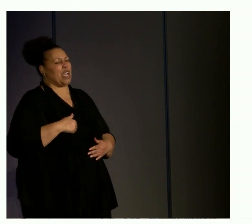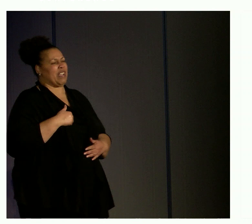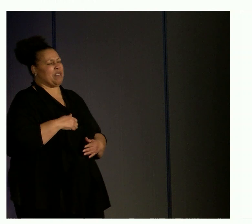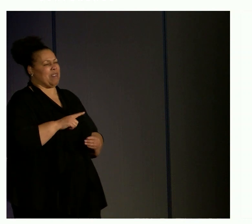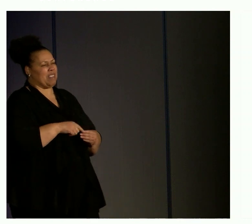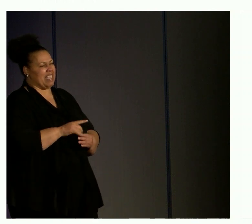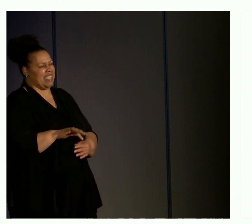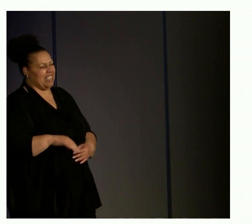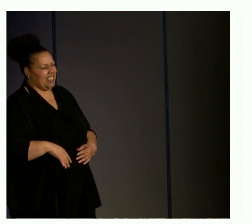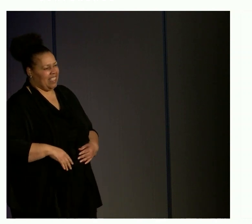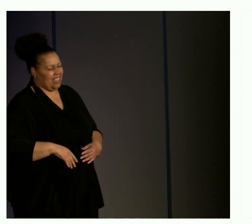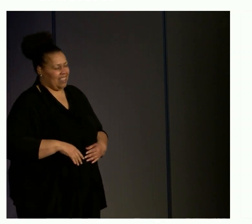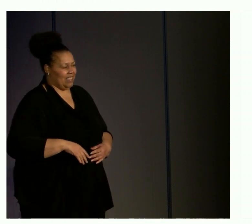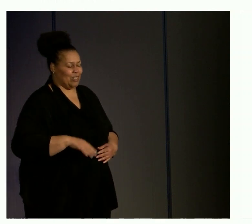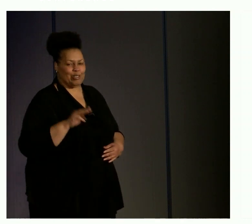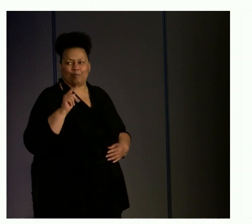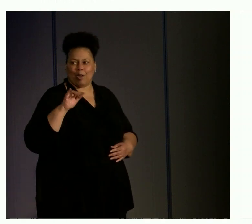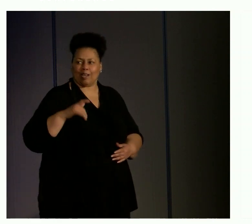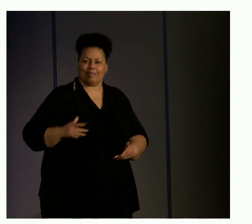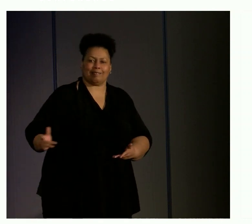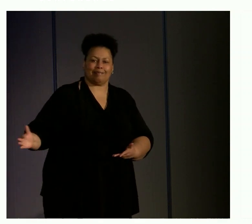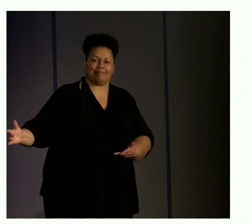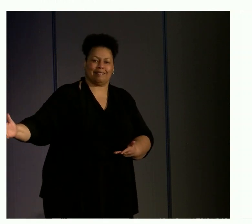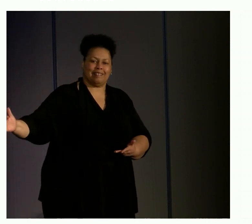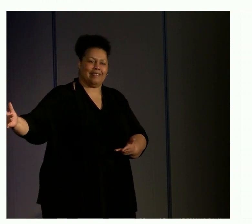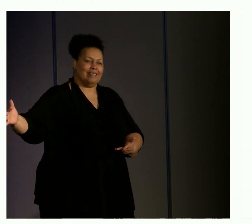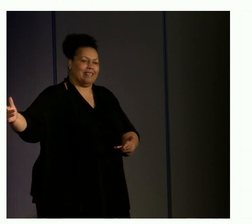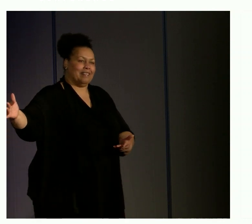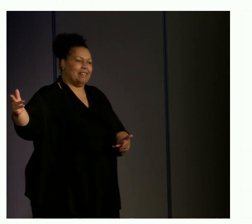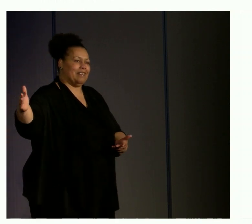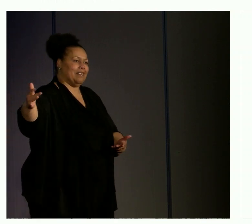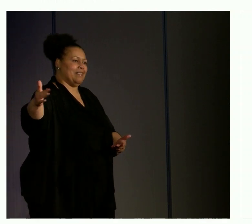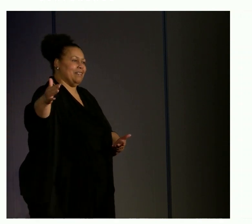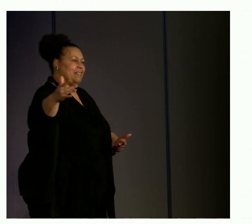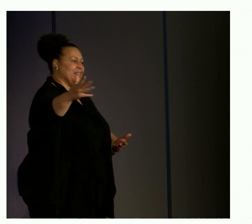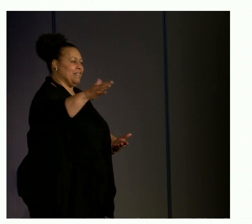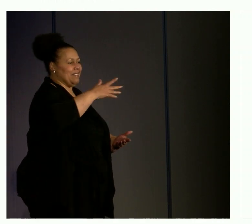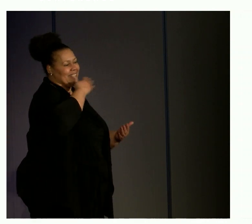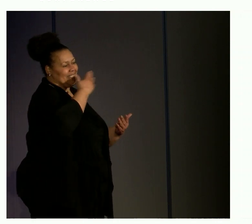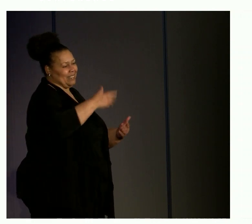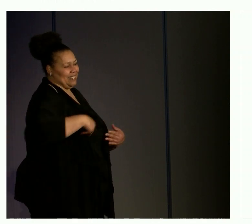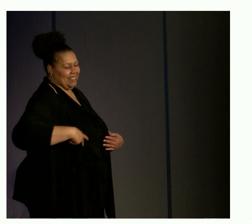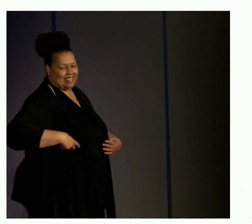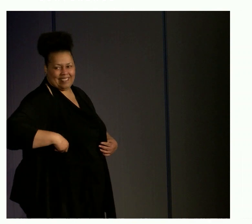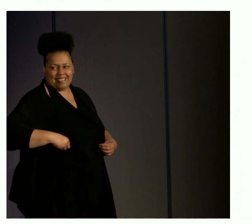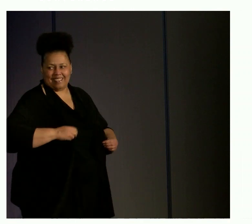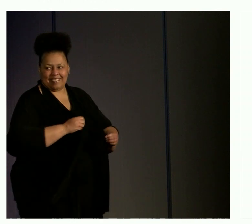about that. Mark is coming with a box just to have the bricks back. Thank you.